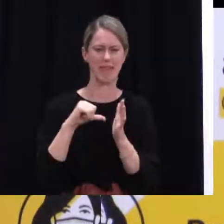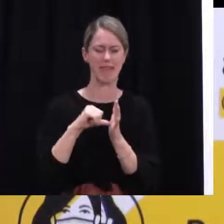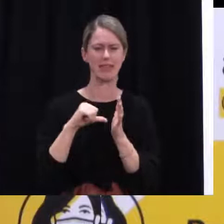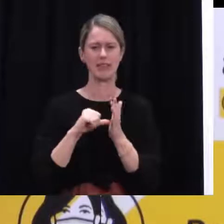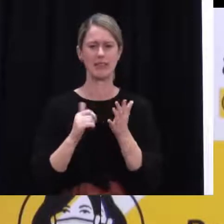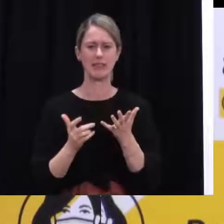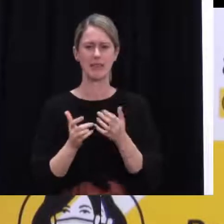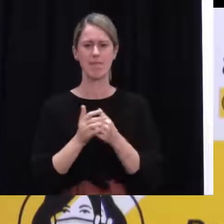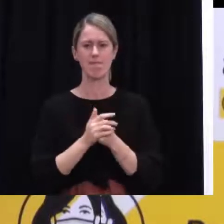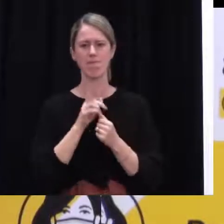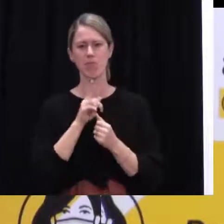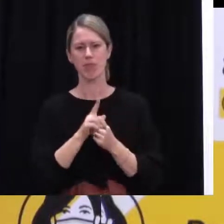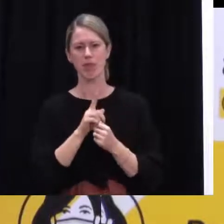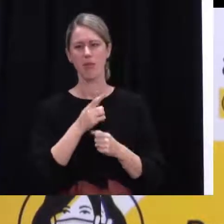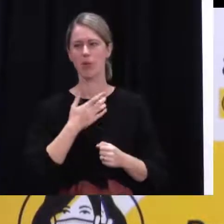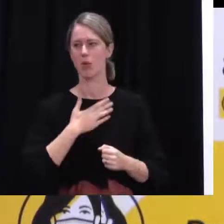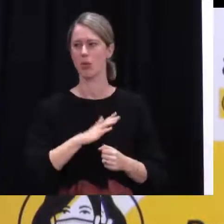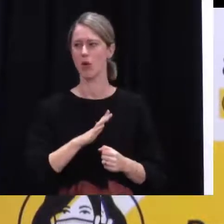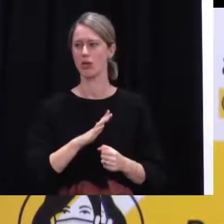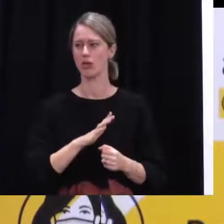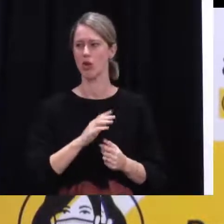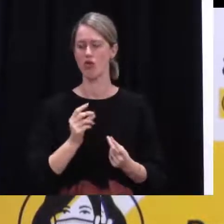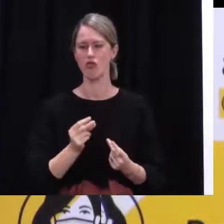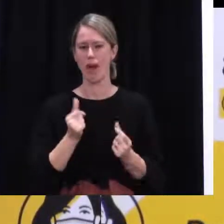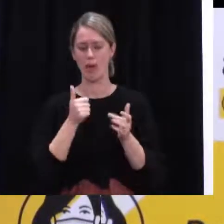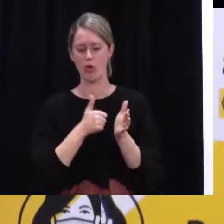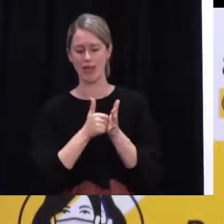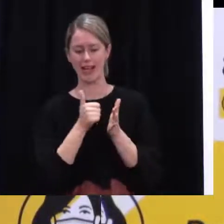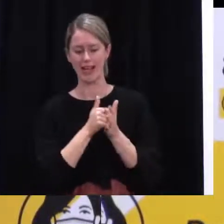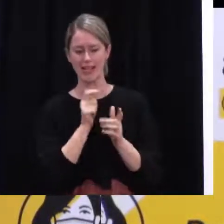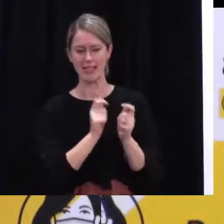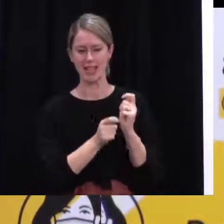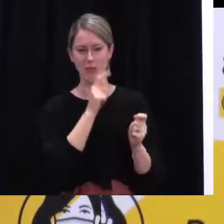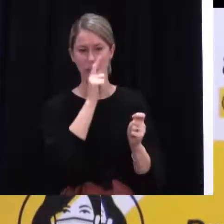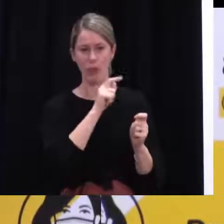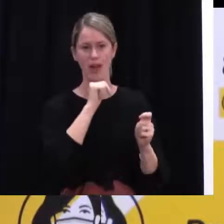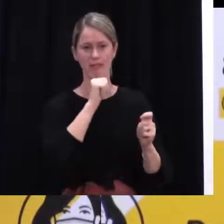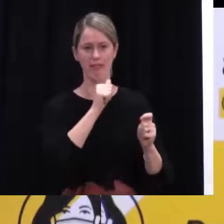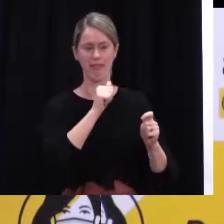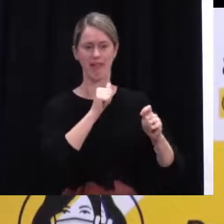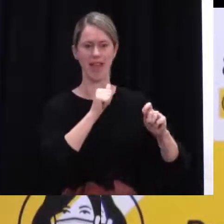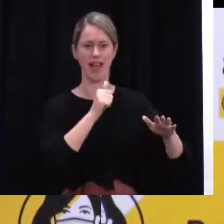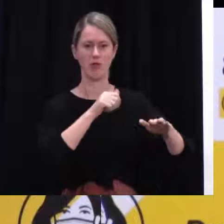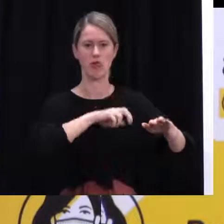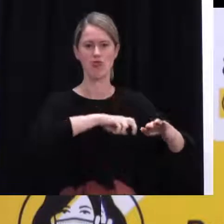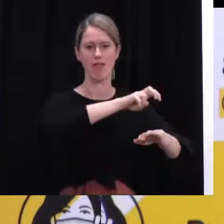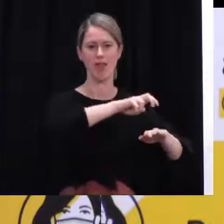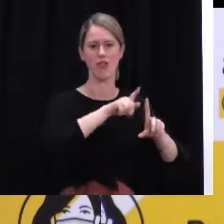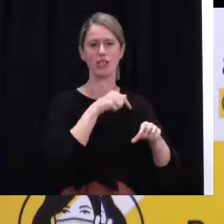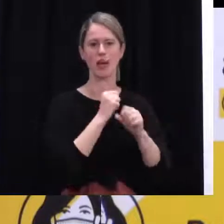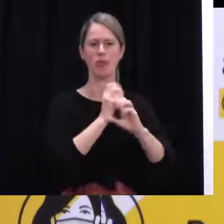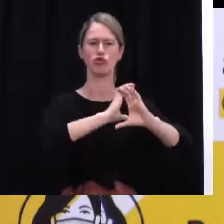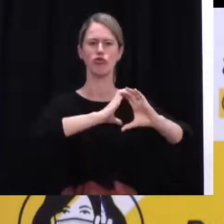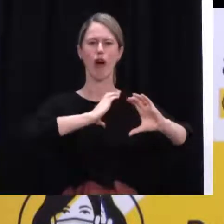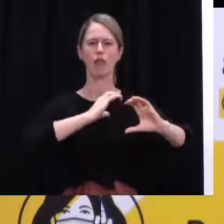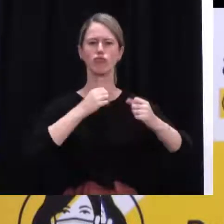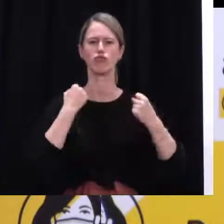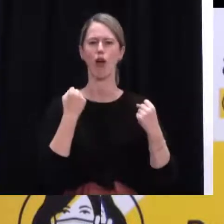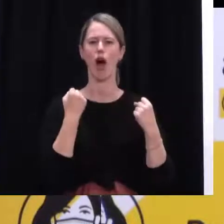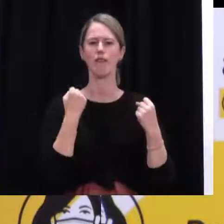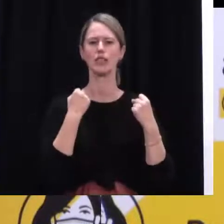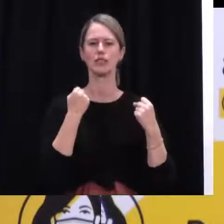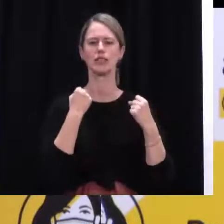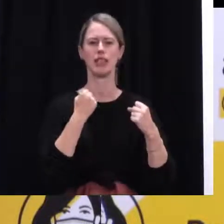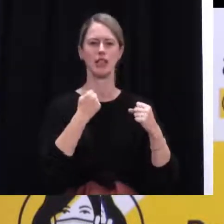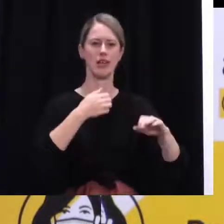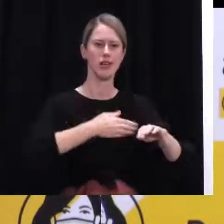is more rapid and regular forms of testing for those who are having to travel across the border. So, for example, truck drivers who are moving across